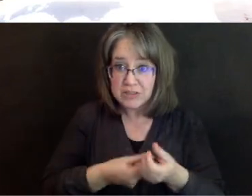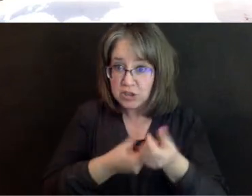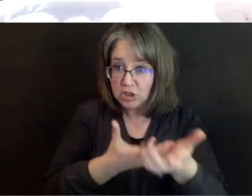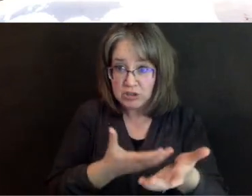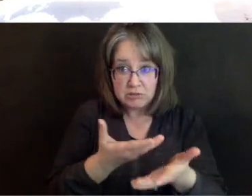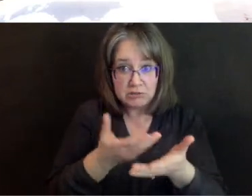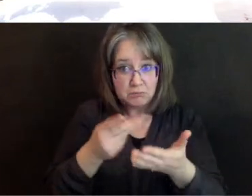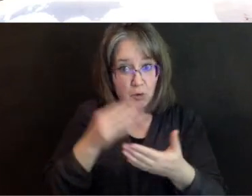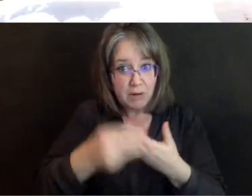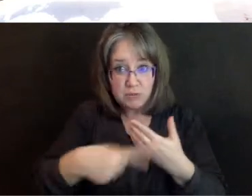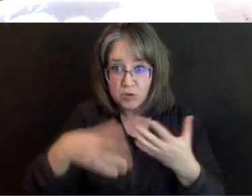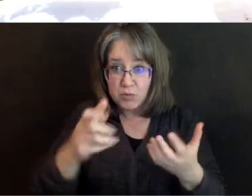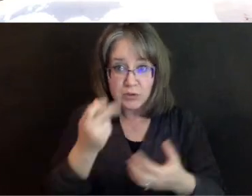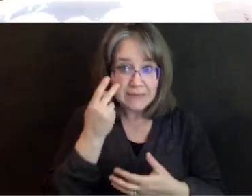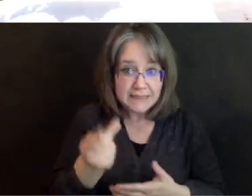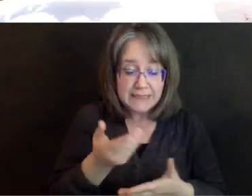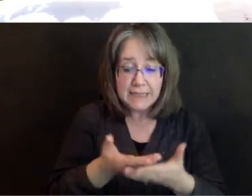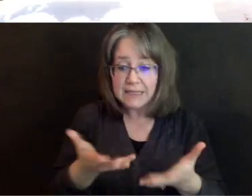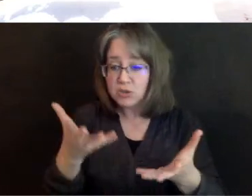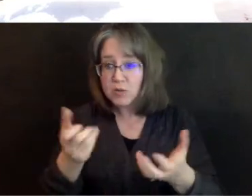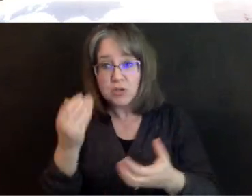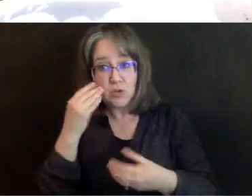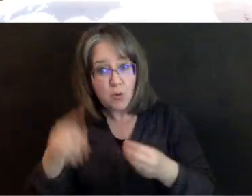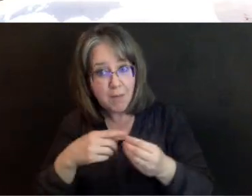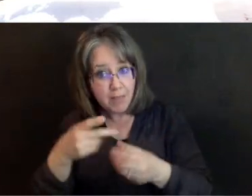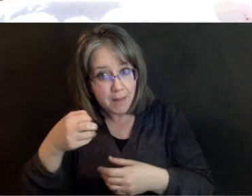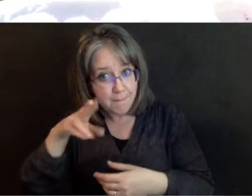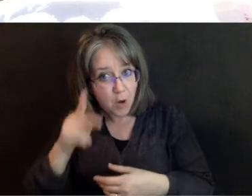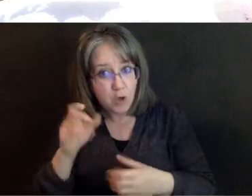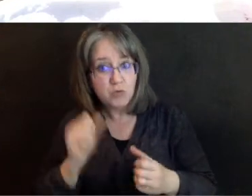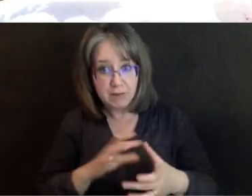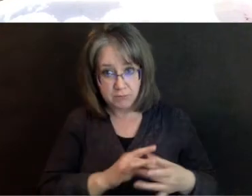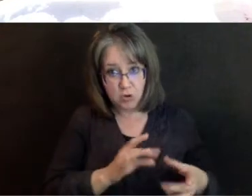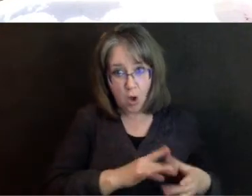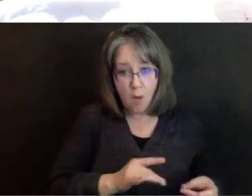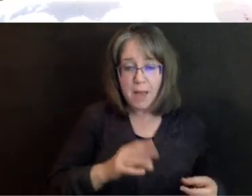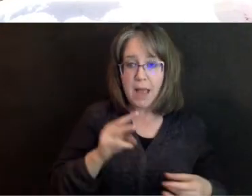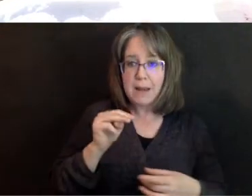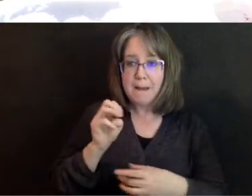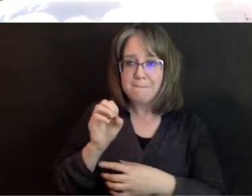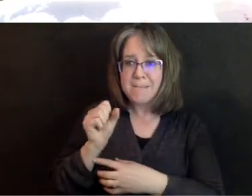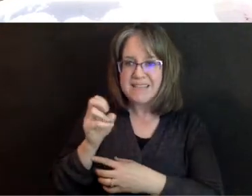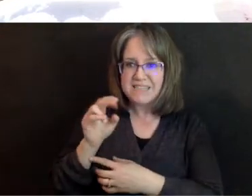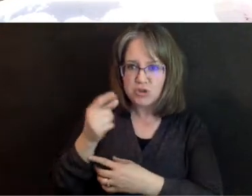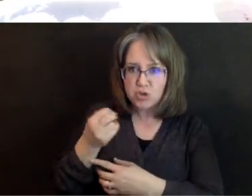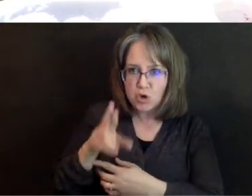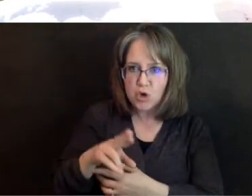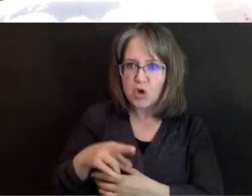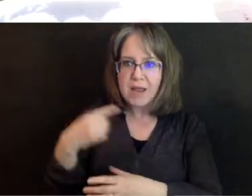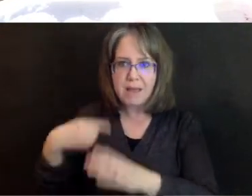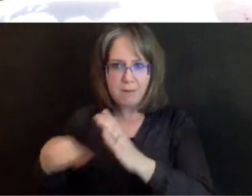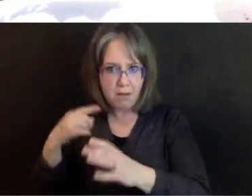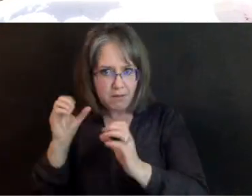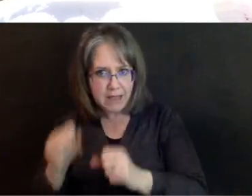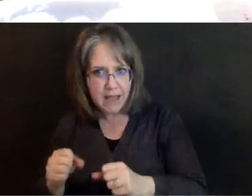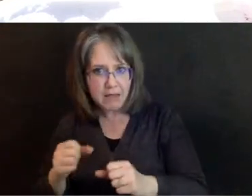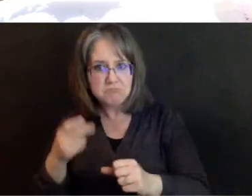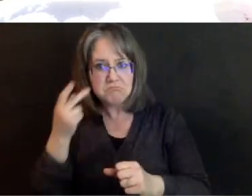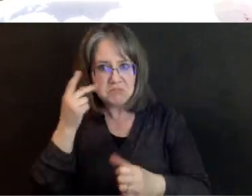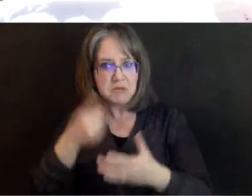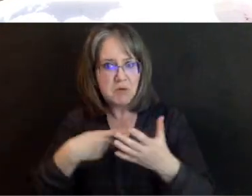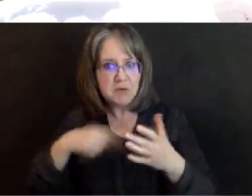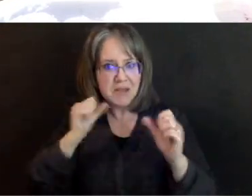programs you'd like to see, things you want to know about the park, please drop them in our comments, in Messenger, or send us an email, and we'll see what we can